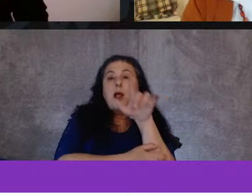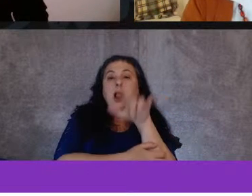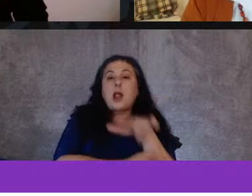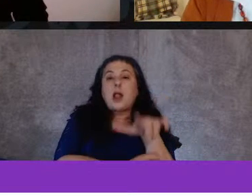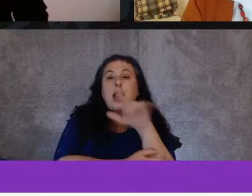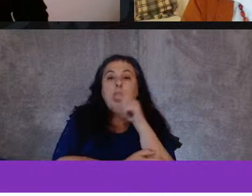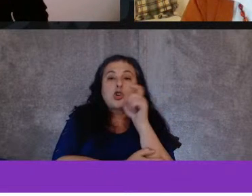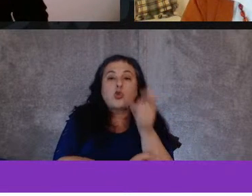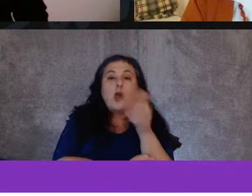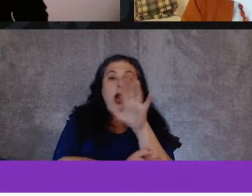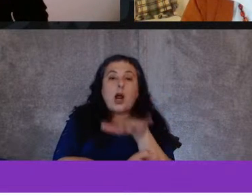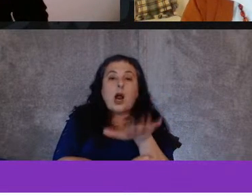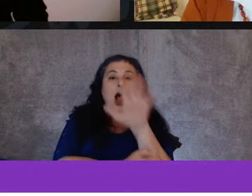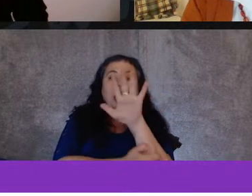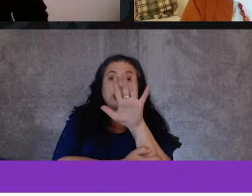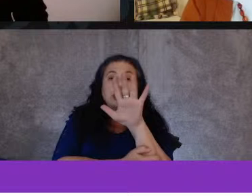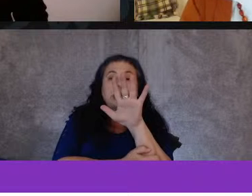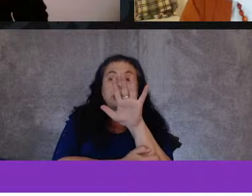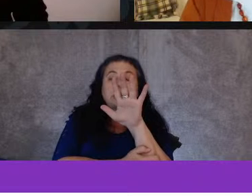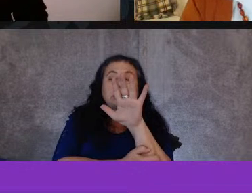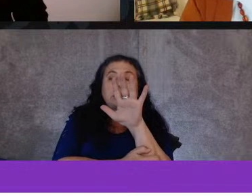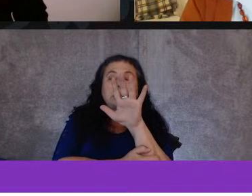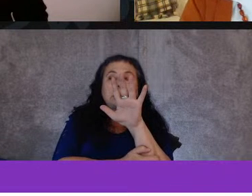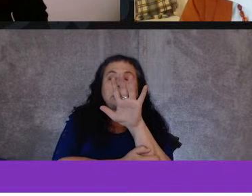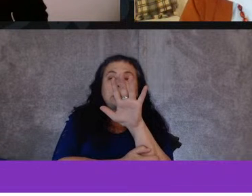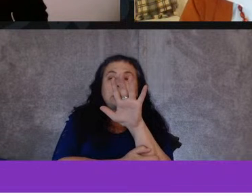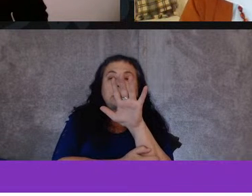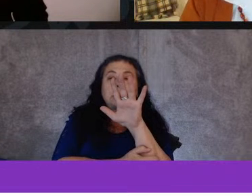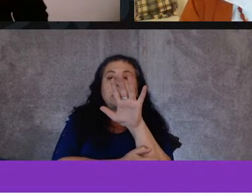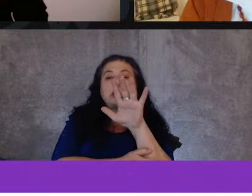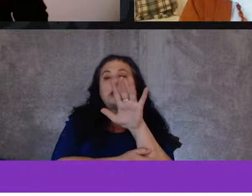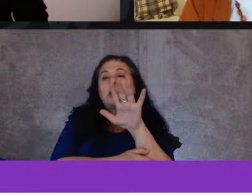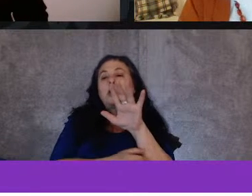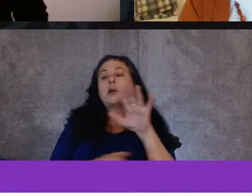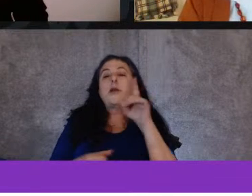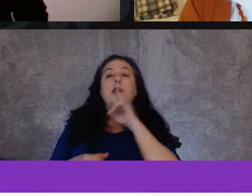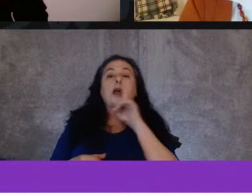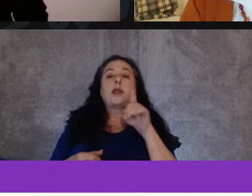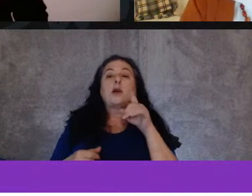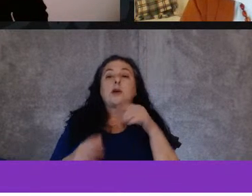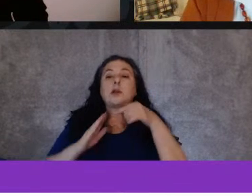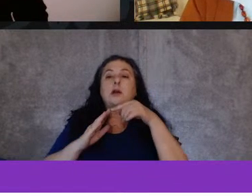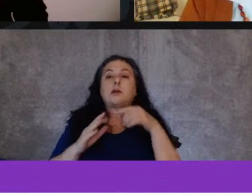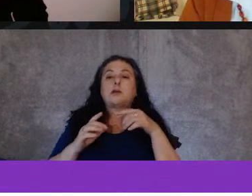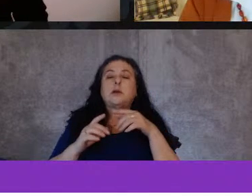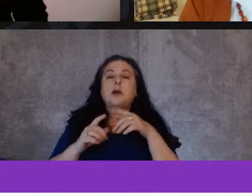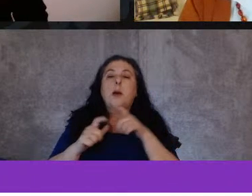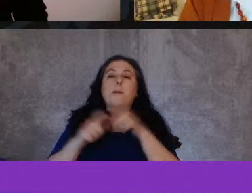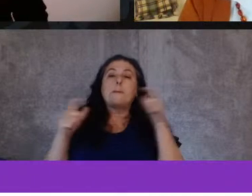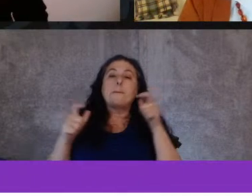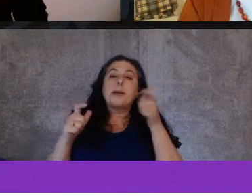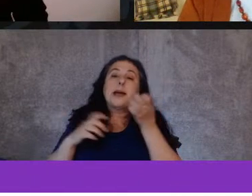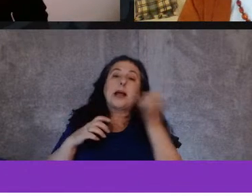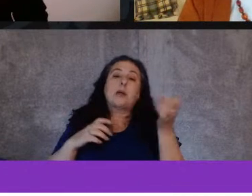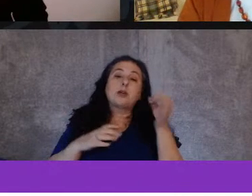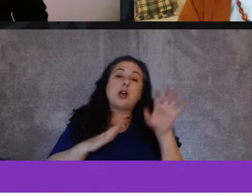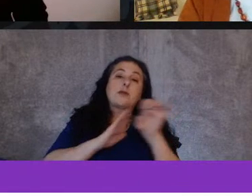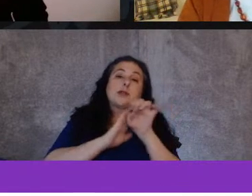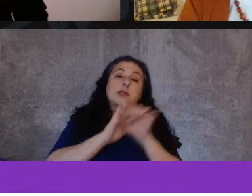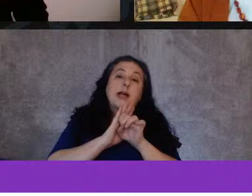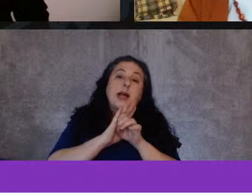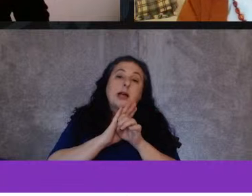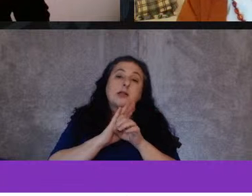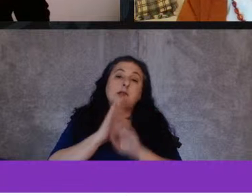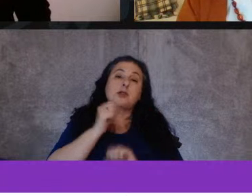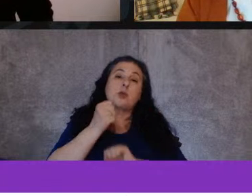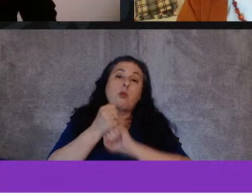colleges. And so there is a heavy element of state support, which